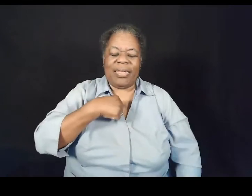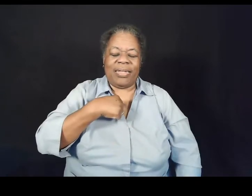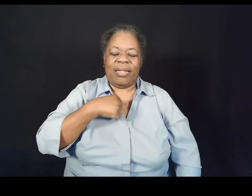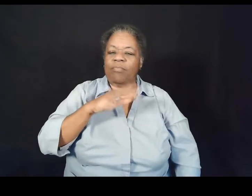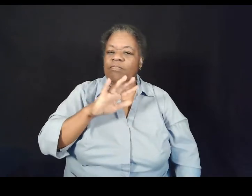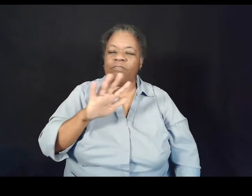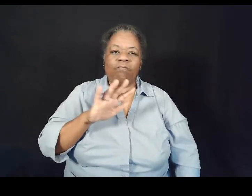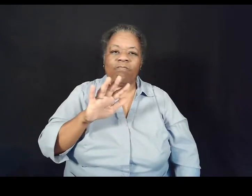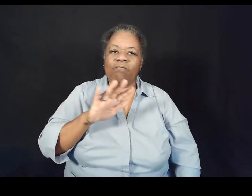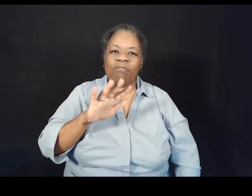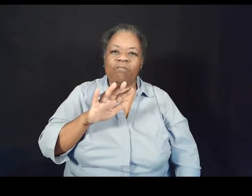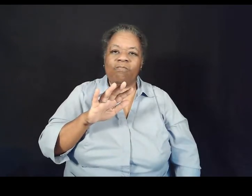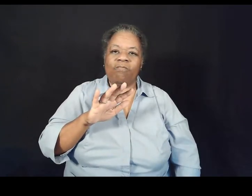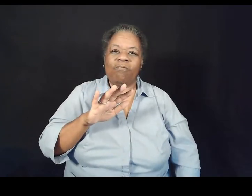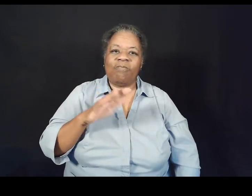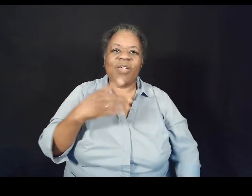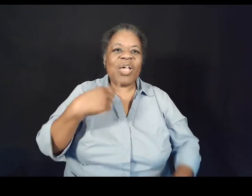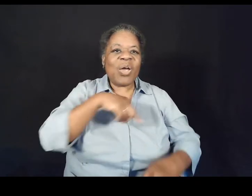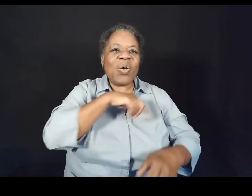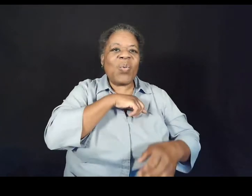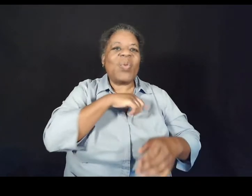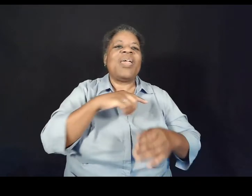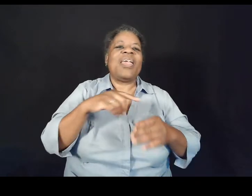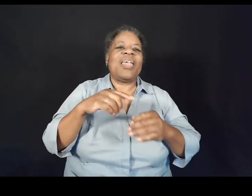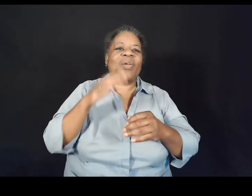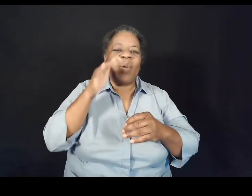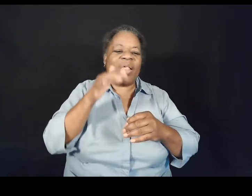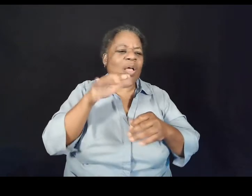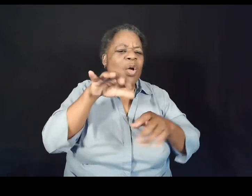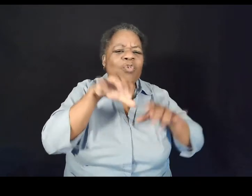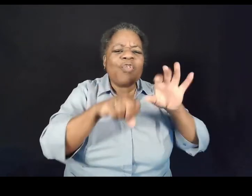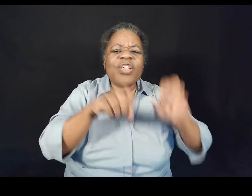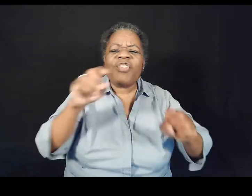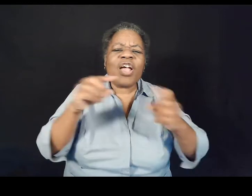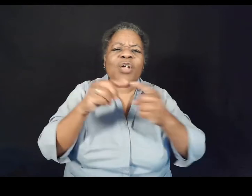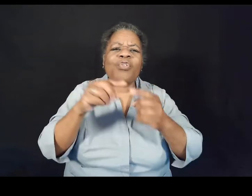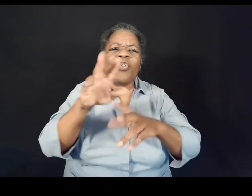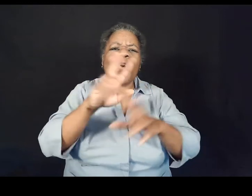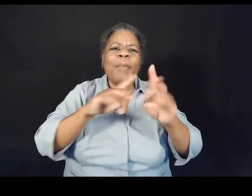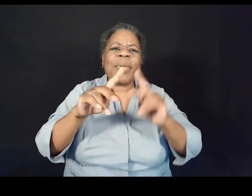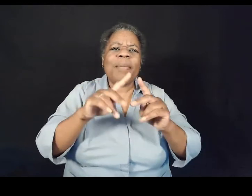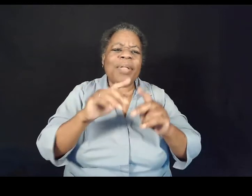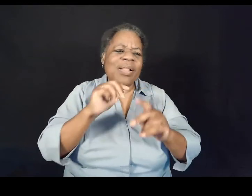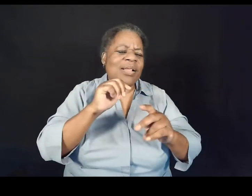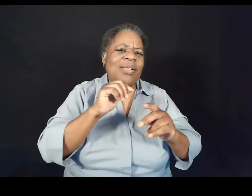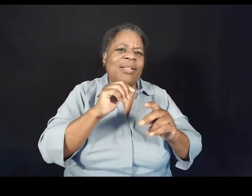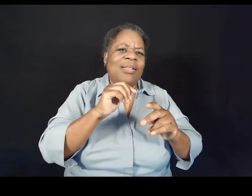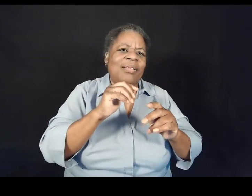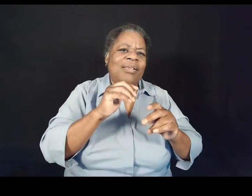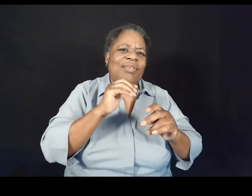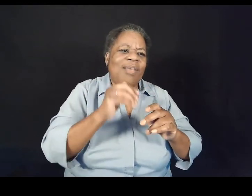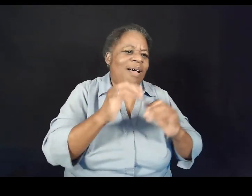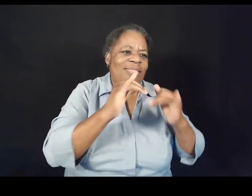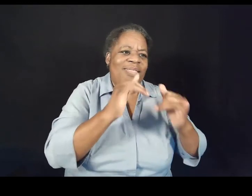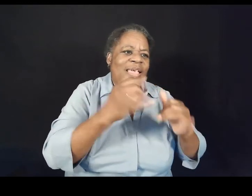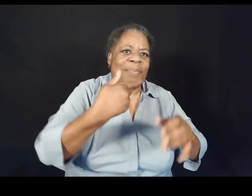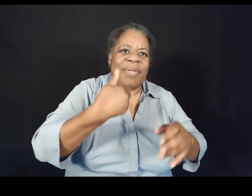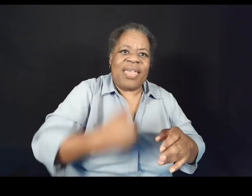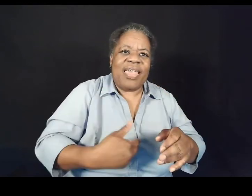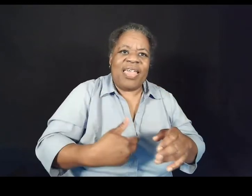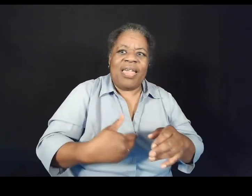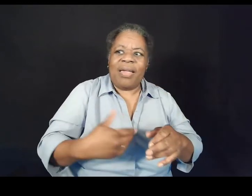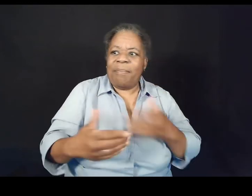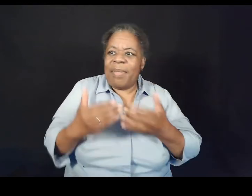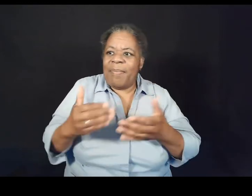It means we will go out of our way to reach out to people who are not like us and who are most likely to feel left out